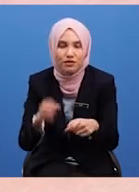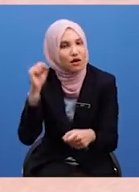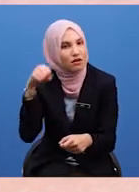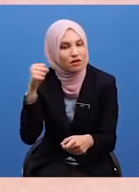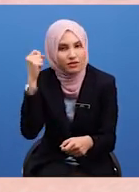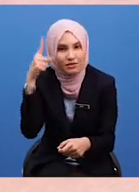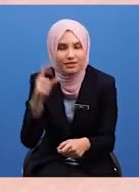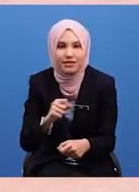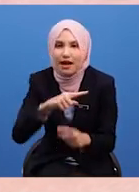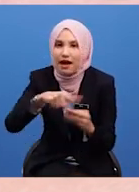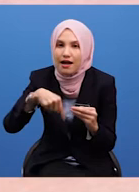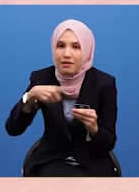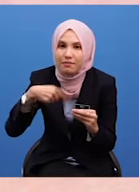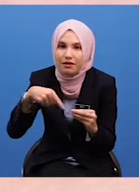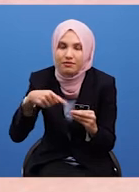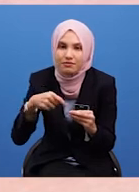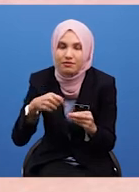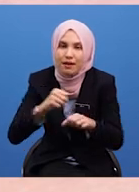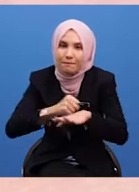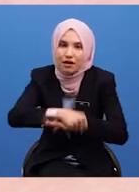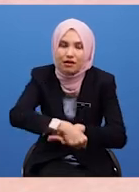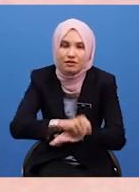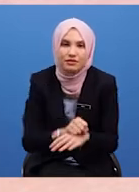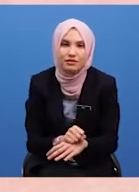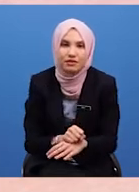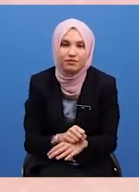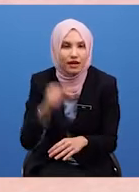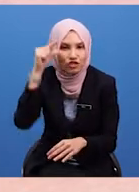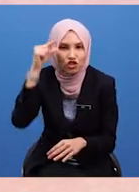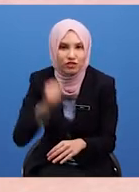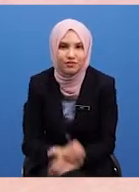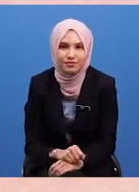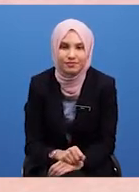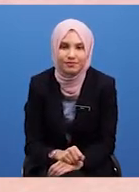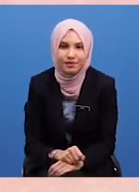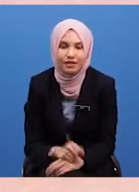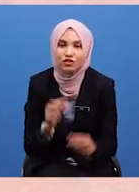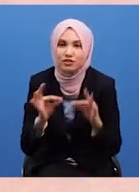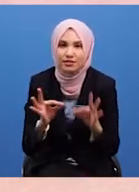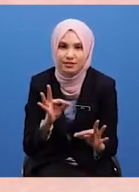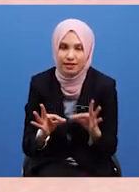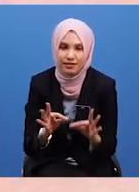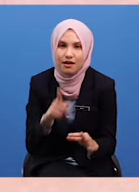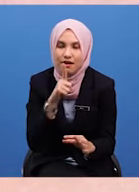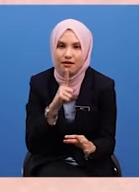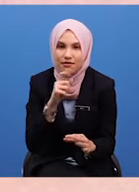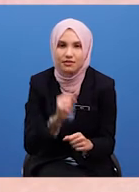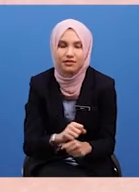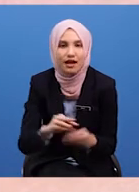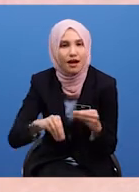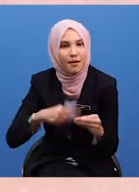thinks about the consequences that could affect Geoff. So she decides to keep quiet about